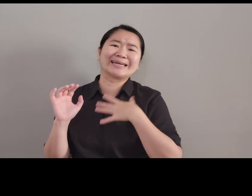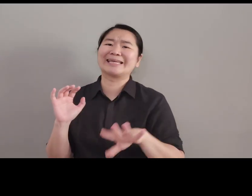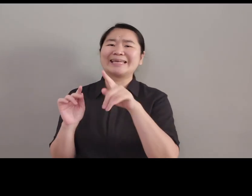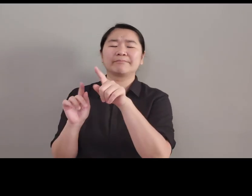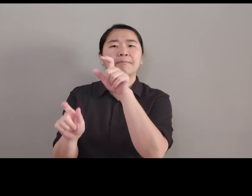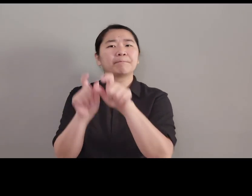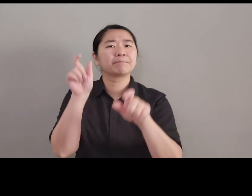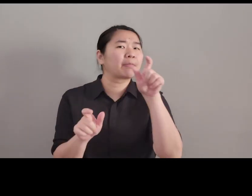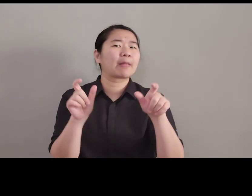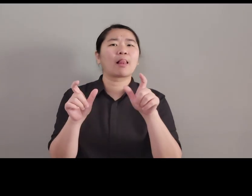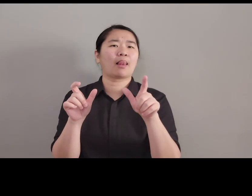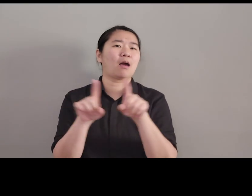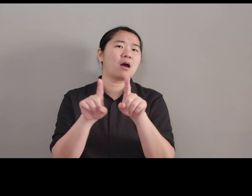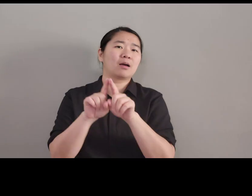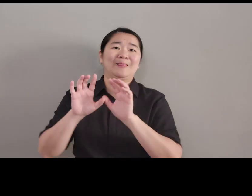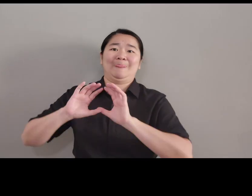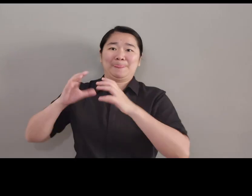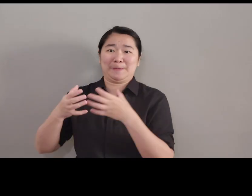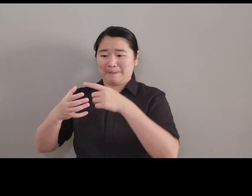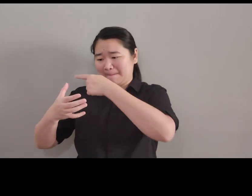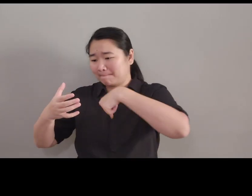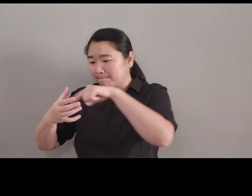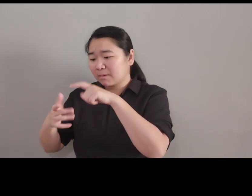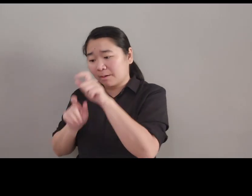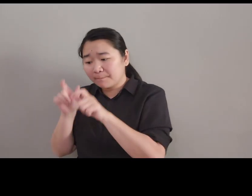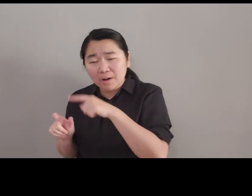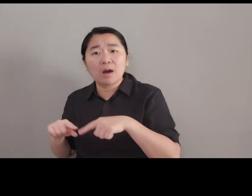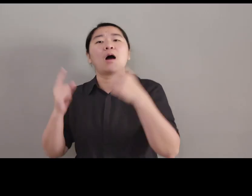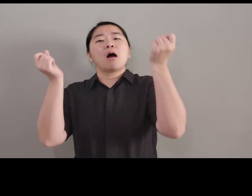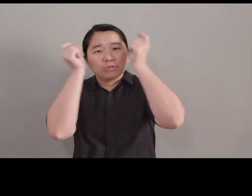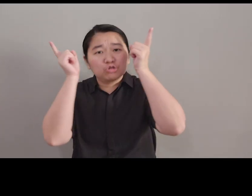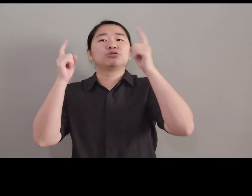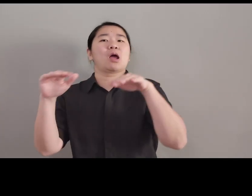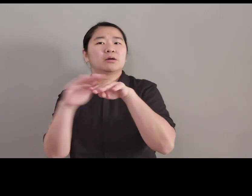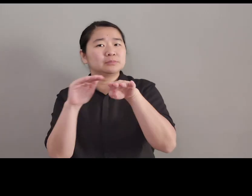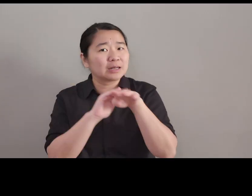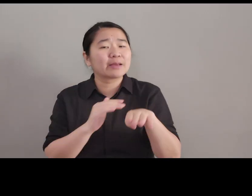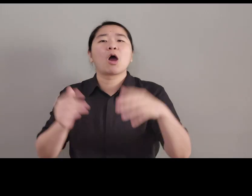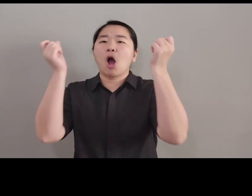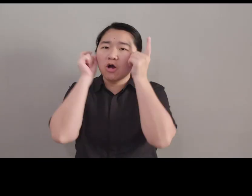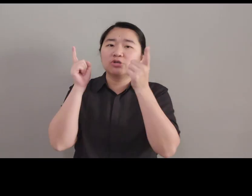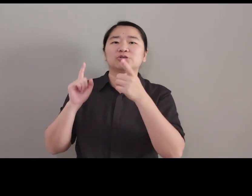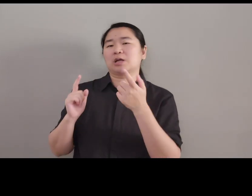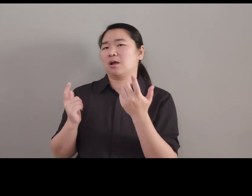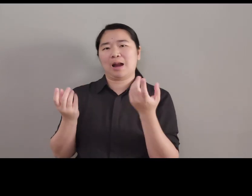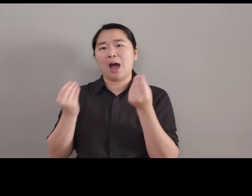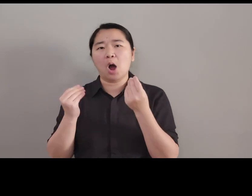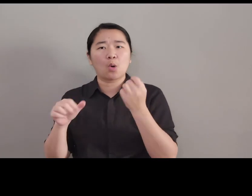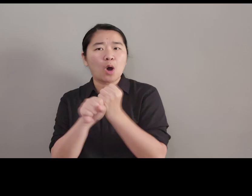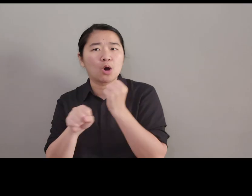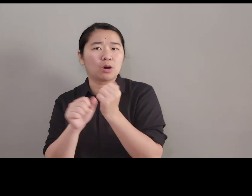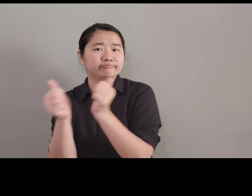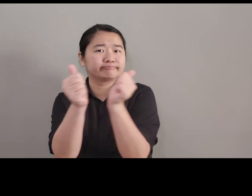aware of accessibility and kind of work on it from their own like driven them by themselves to kind of do this